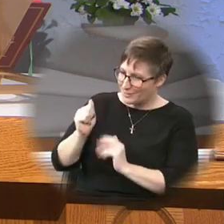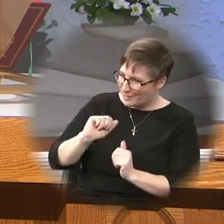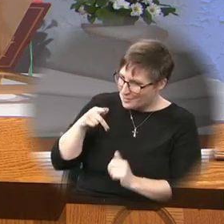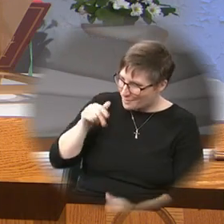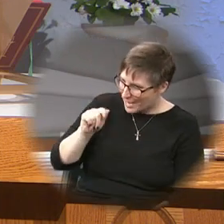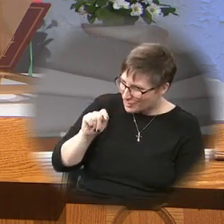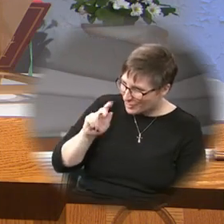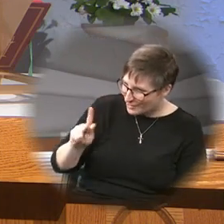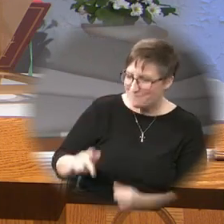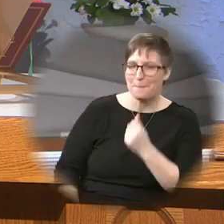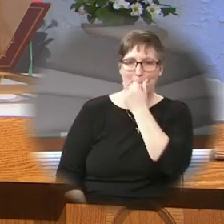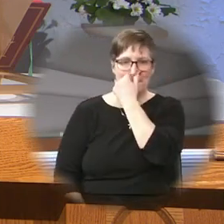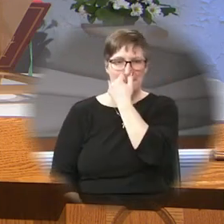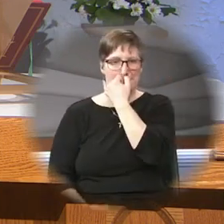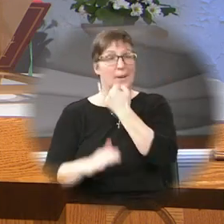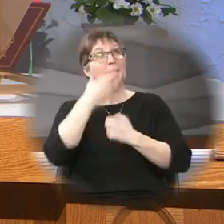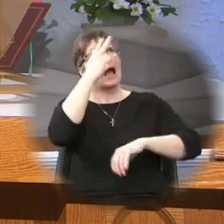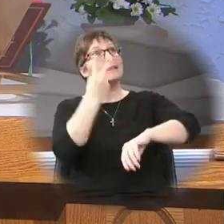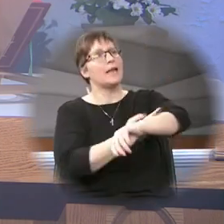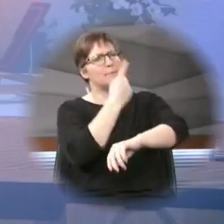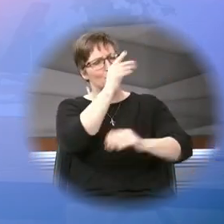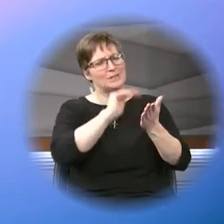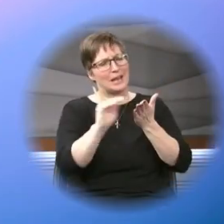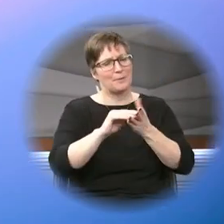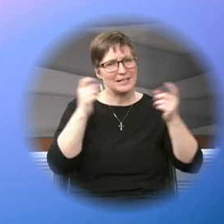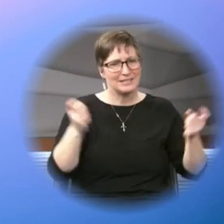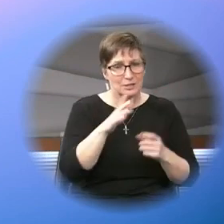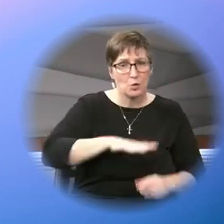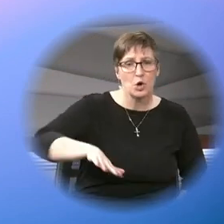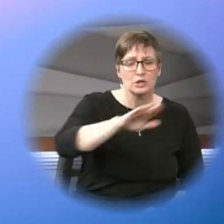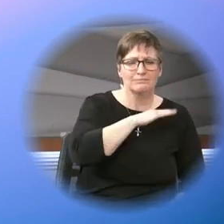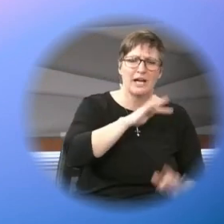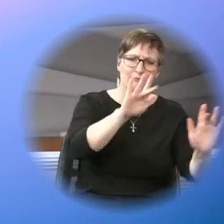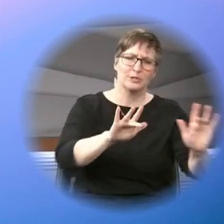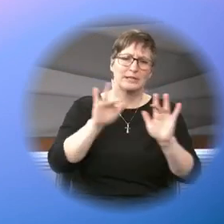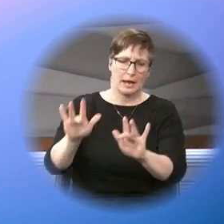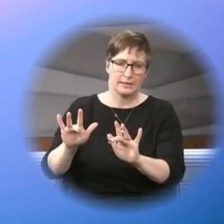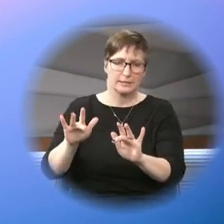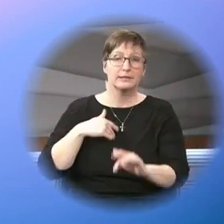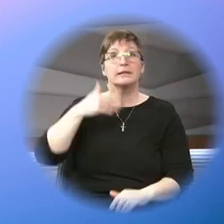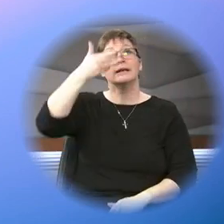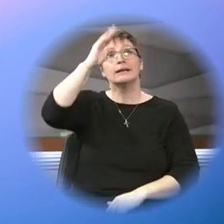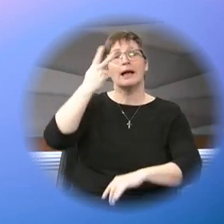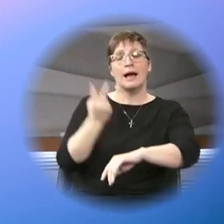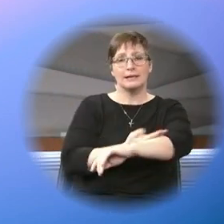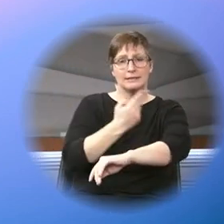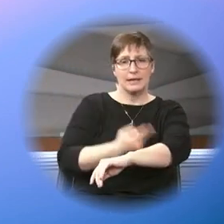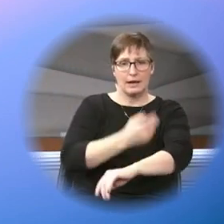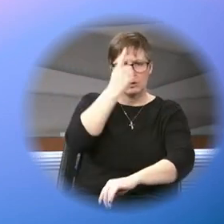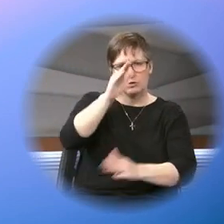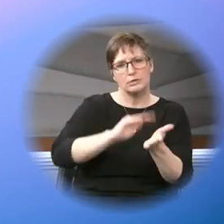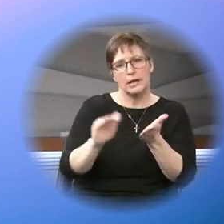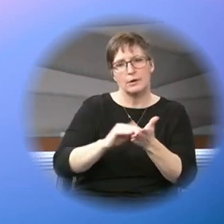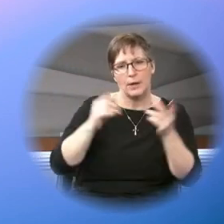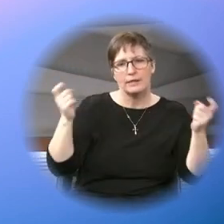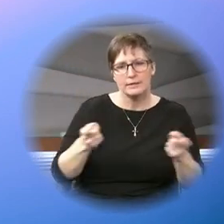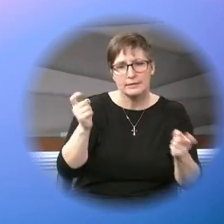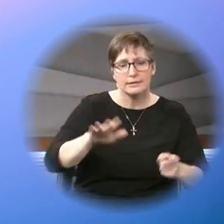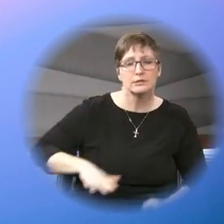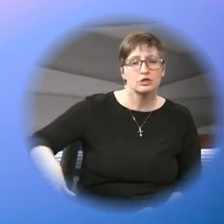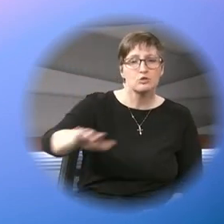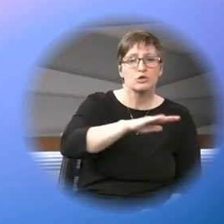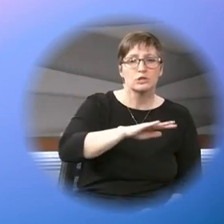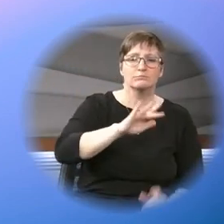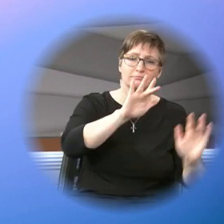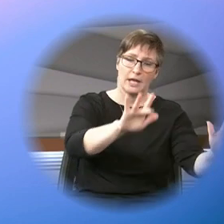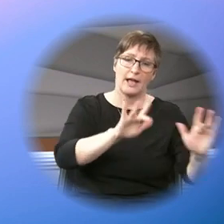Thanks. Lamb of God, you take away the sins of the world. Have mercy on us. Lamb of God, you take away